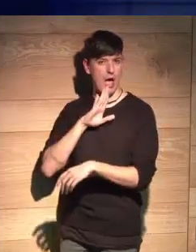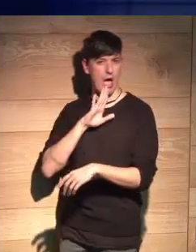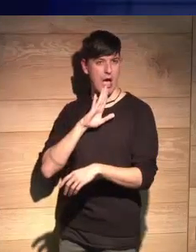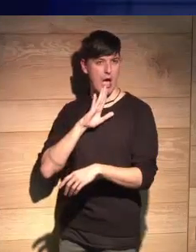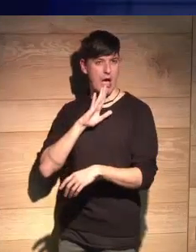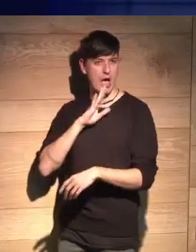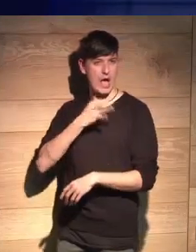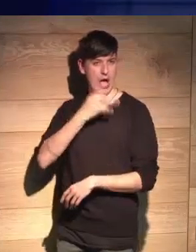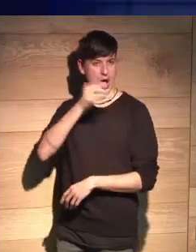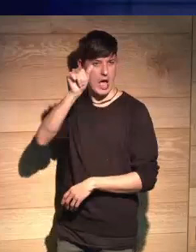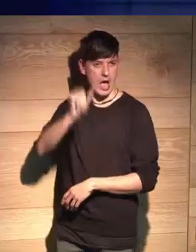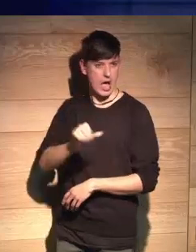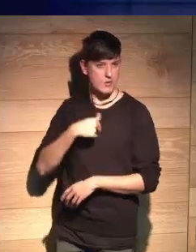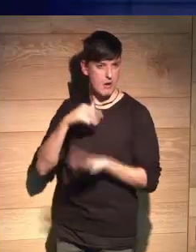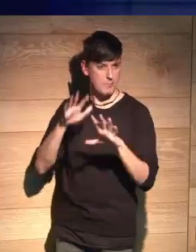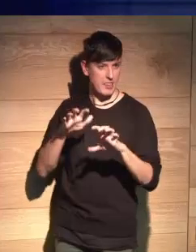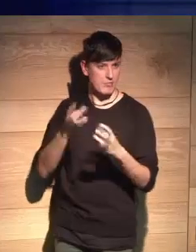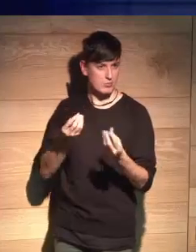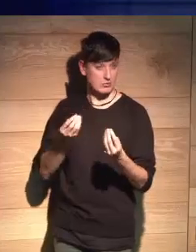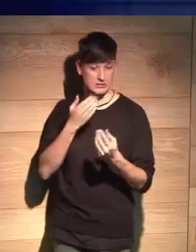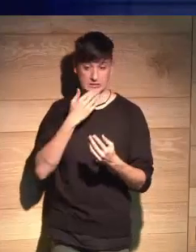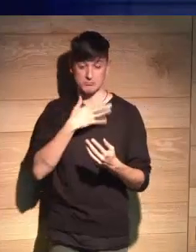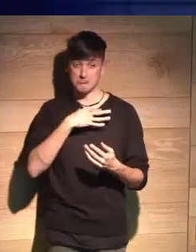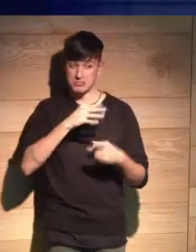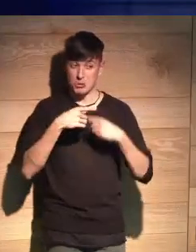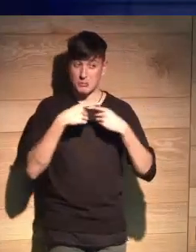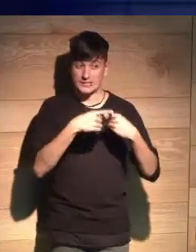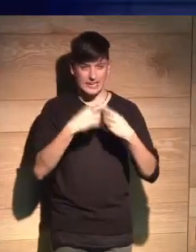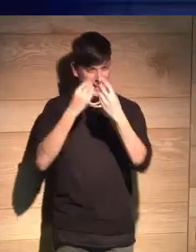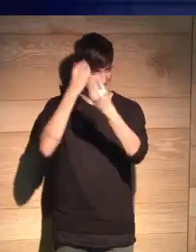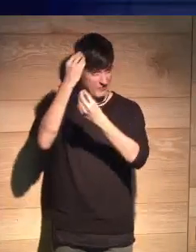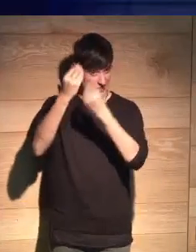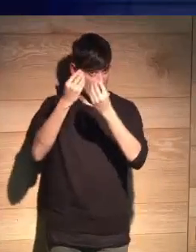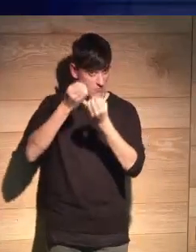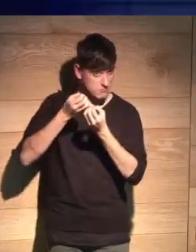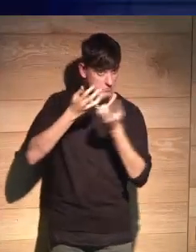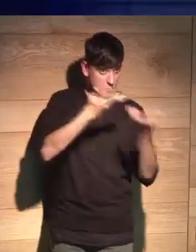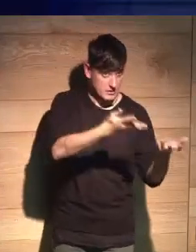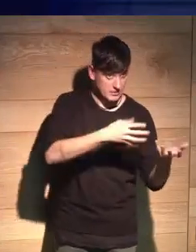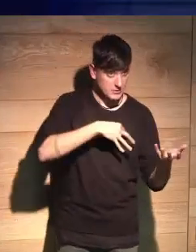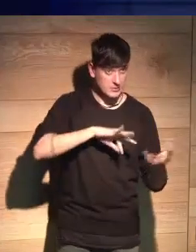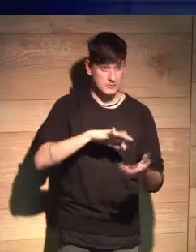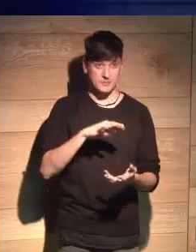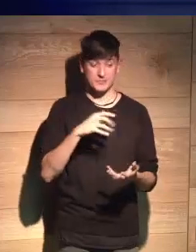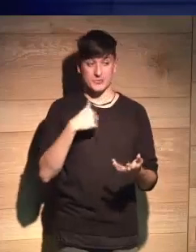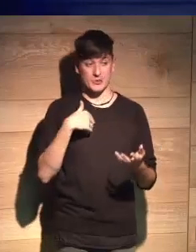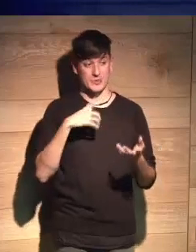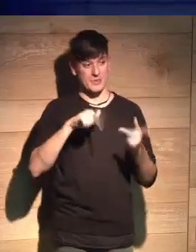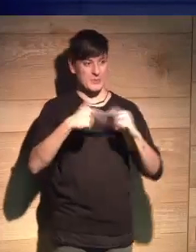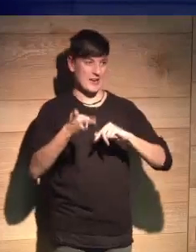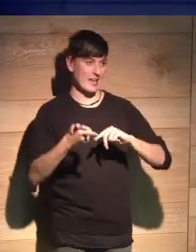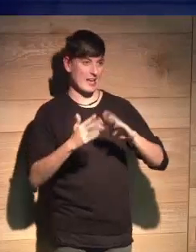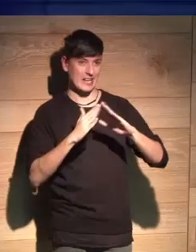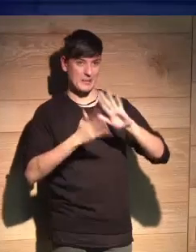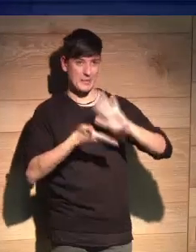so it's everything has been done. If I can share some thoughts with you, well, I will go very